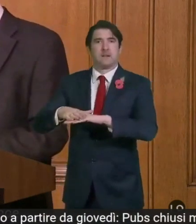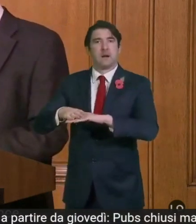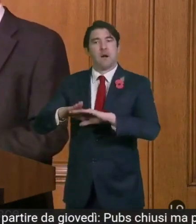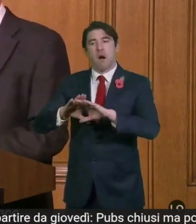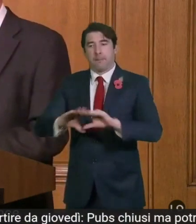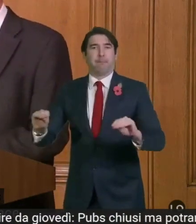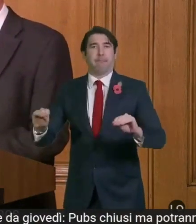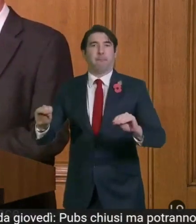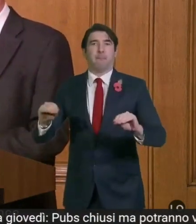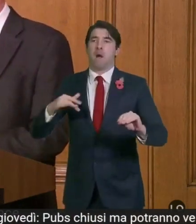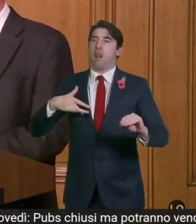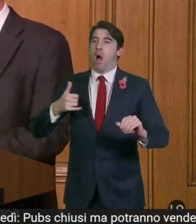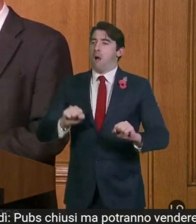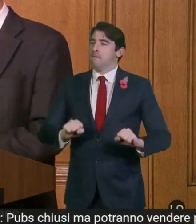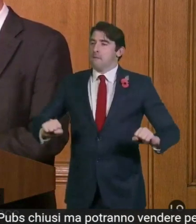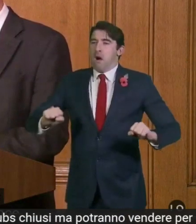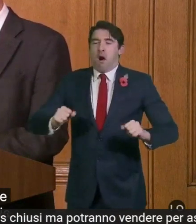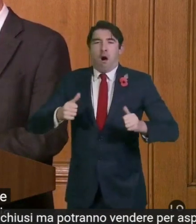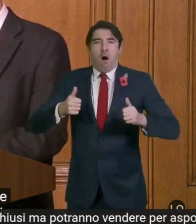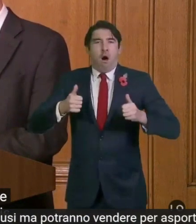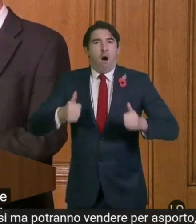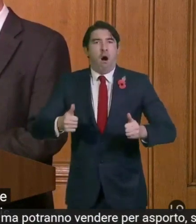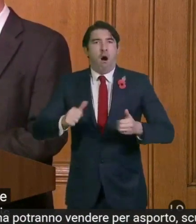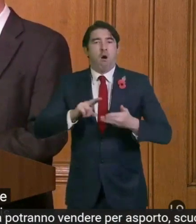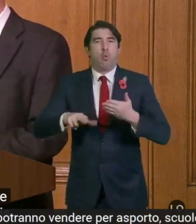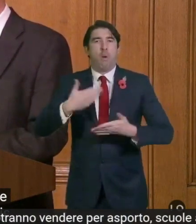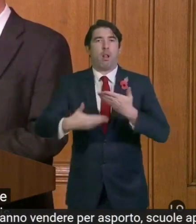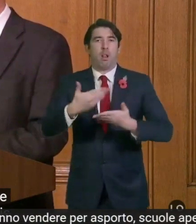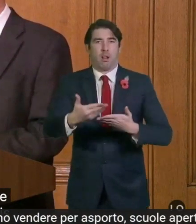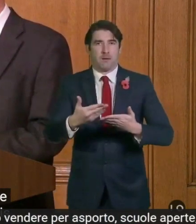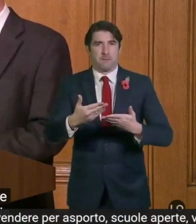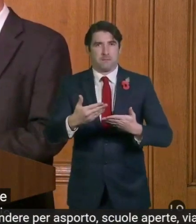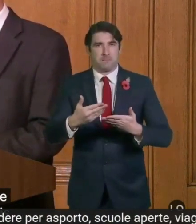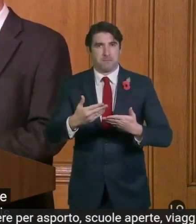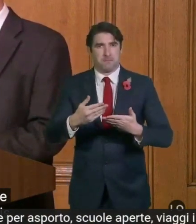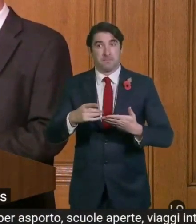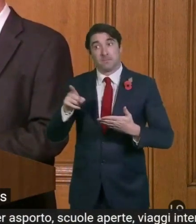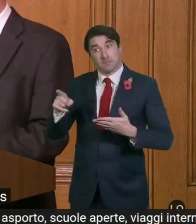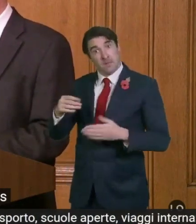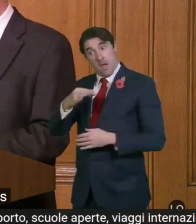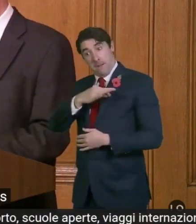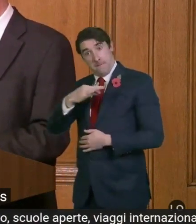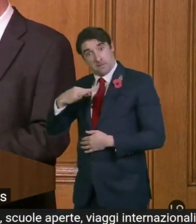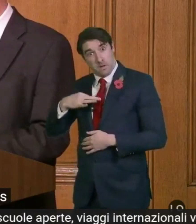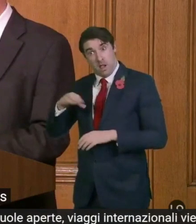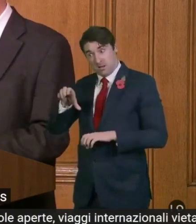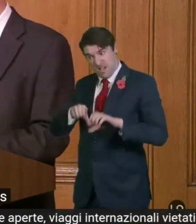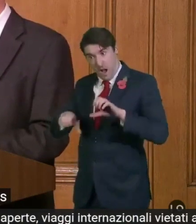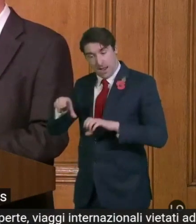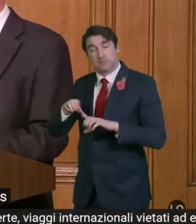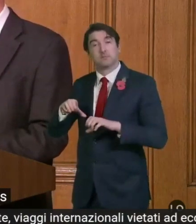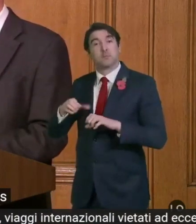is remarkably effective, but the area it has been most effective is in tackling infectious diseases. And which used to be